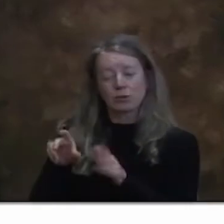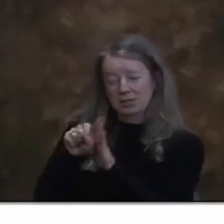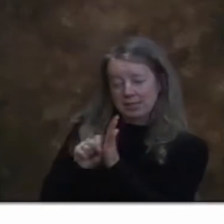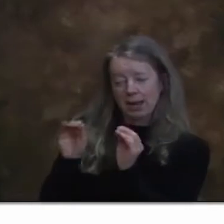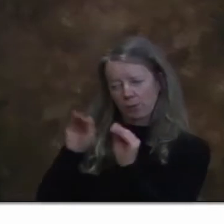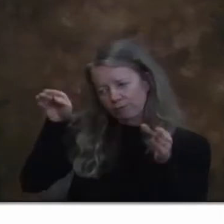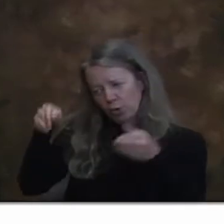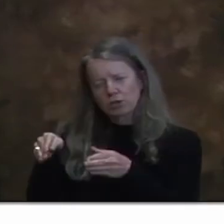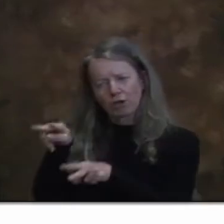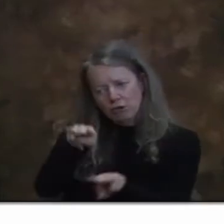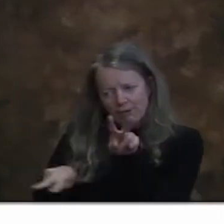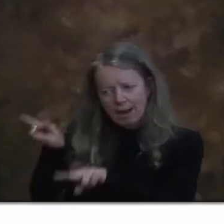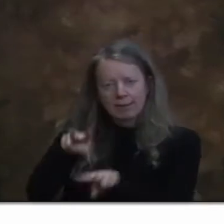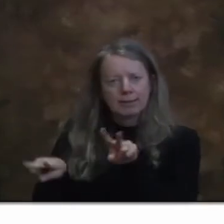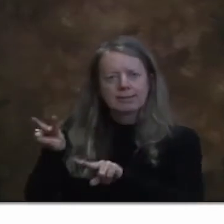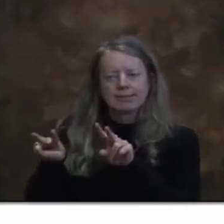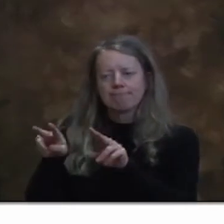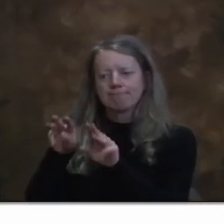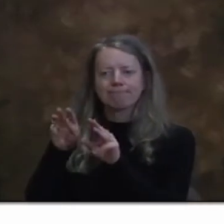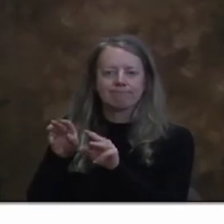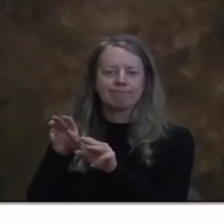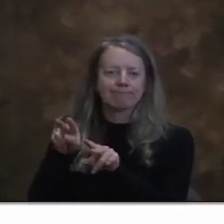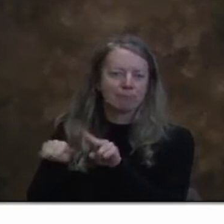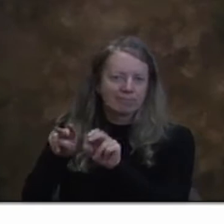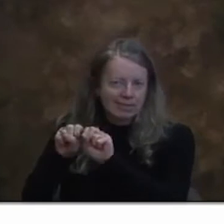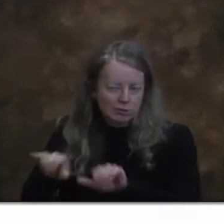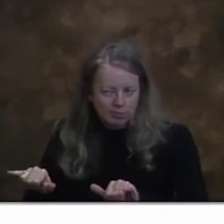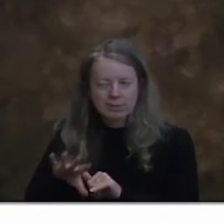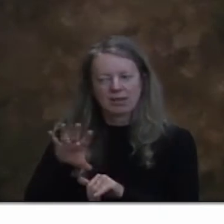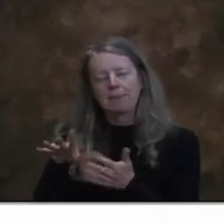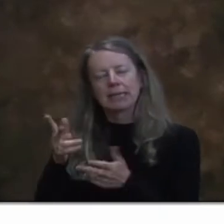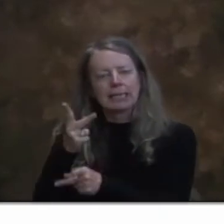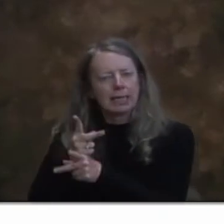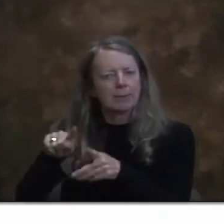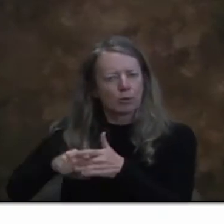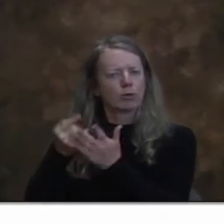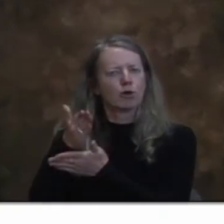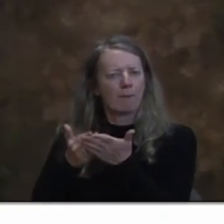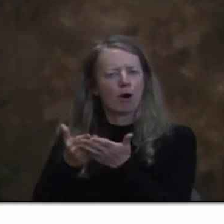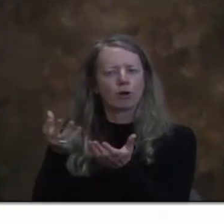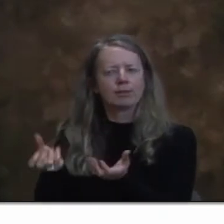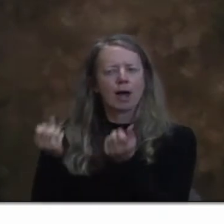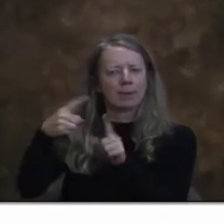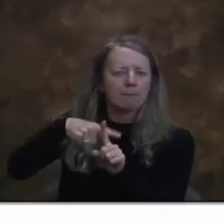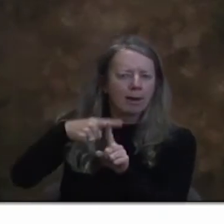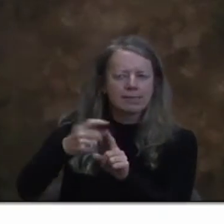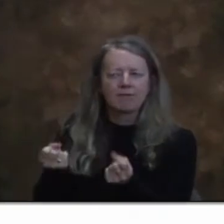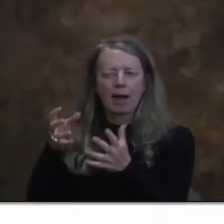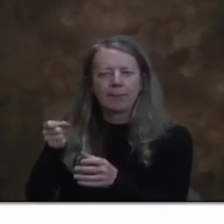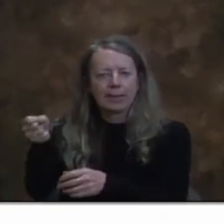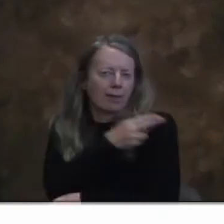systems, while maintaining some of the original components, such as the case rate, the hospitalization data, and the vaccination